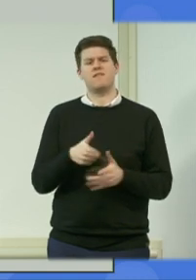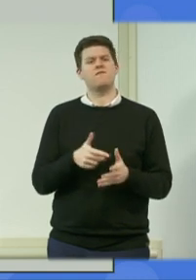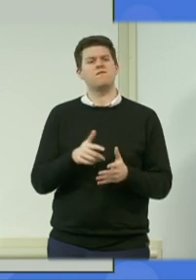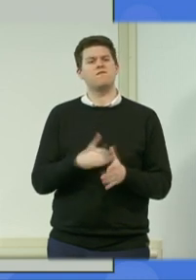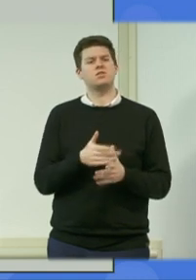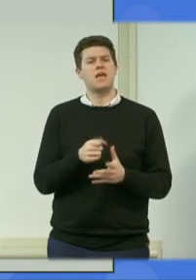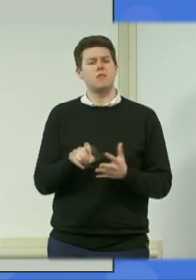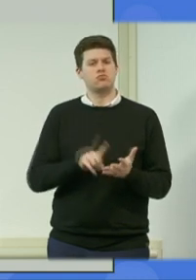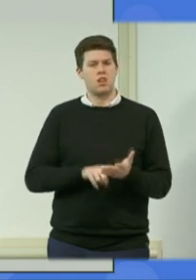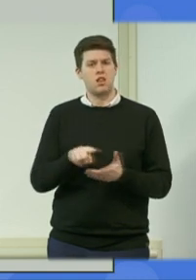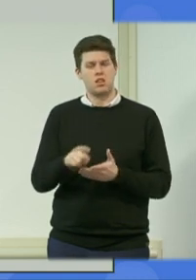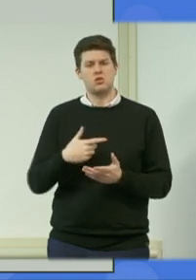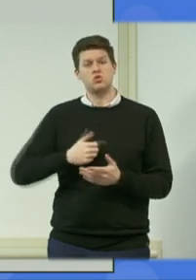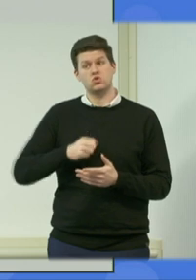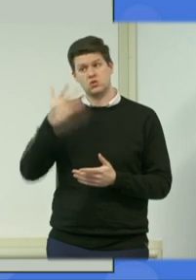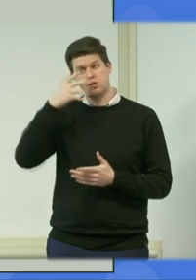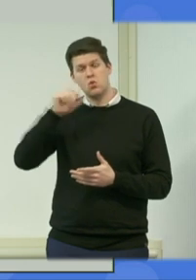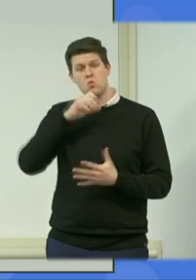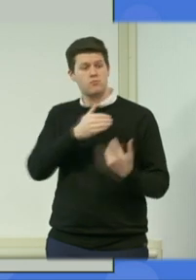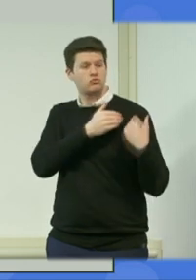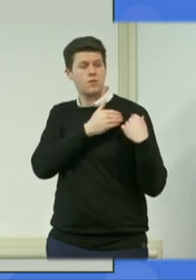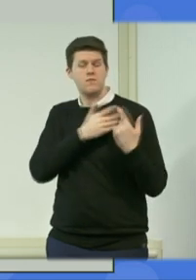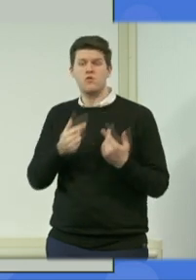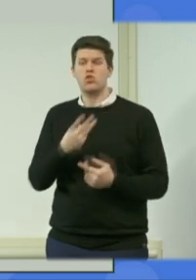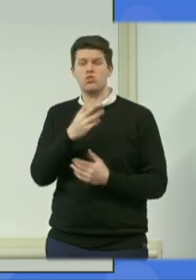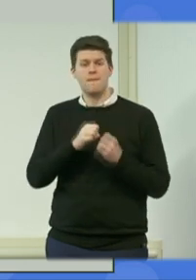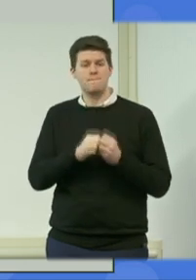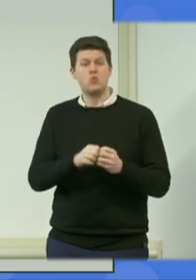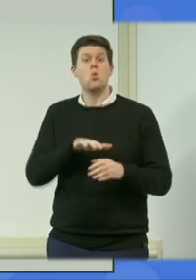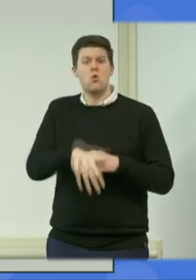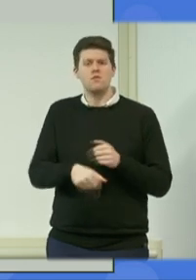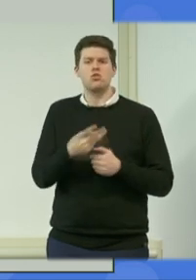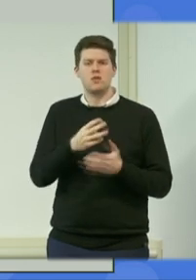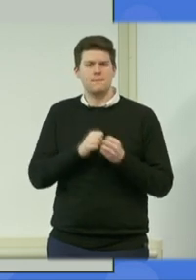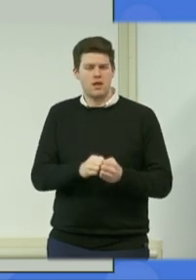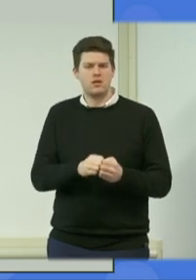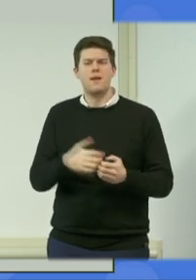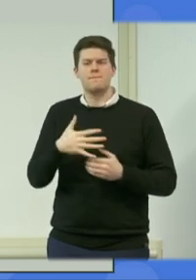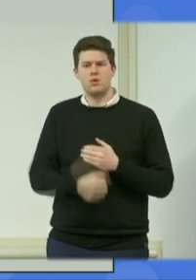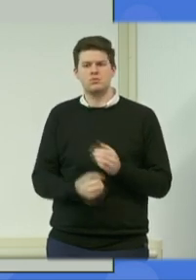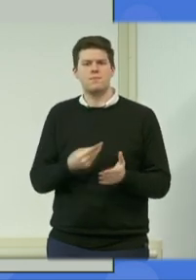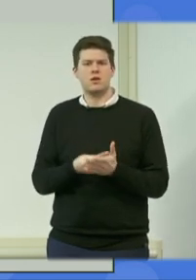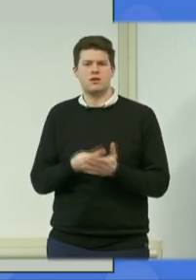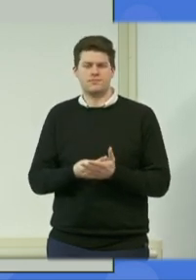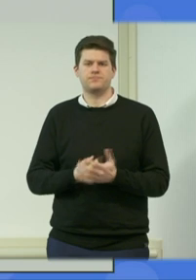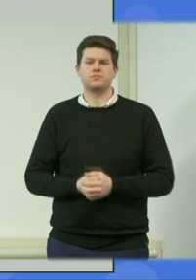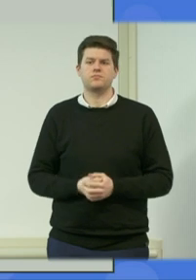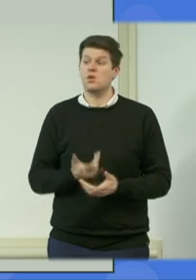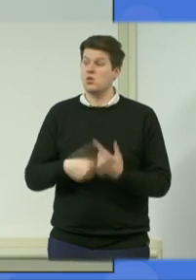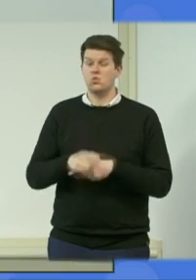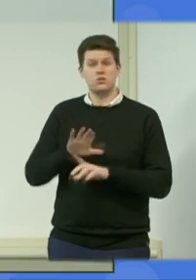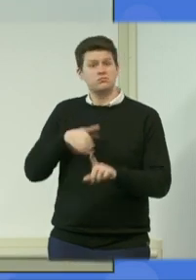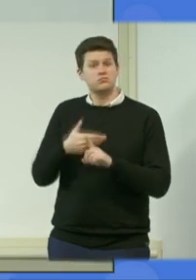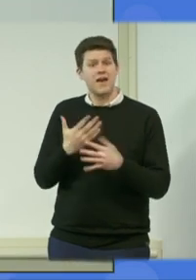be responsible for over £3 billion worth of social security payments. That's enormous. We've never had a social security system of our own in Scotland.